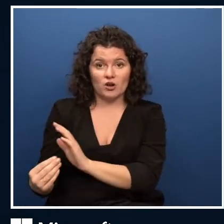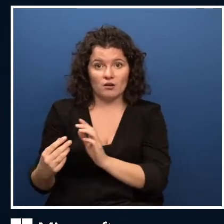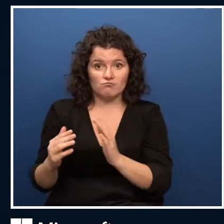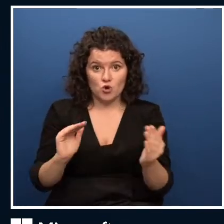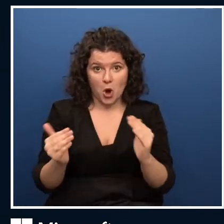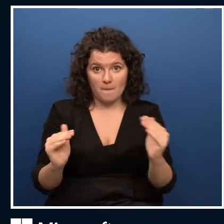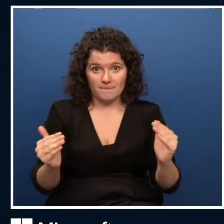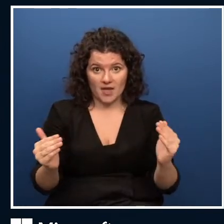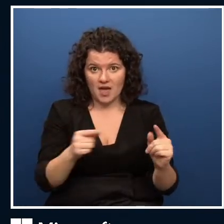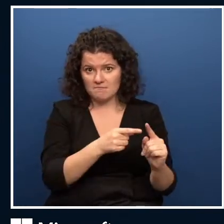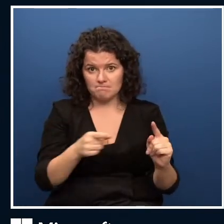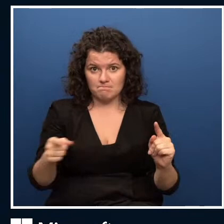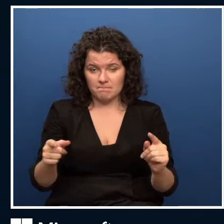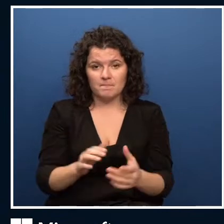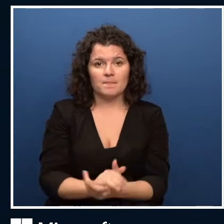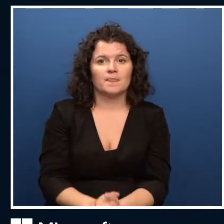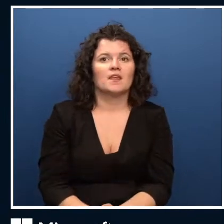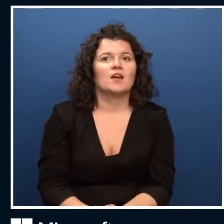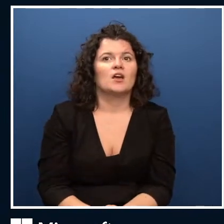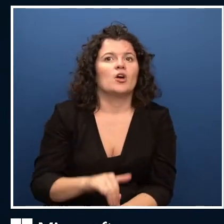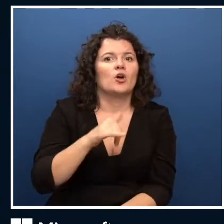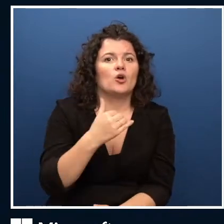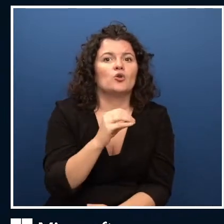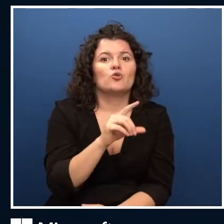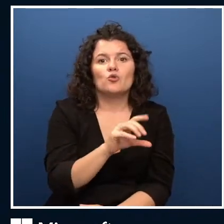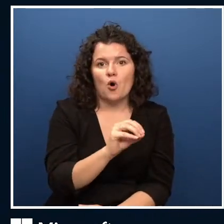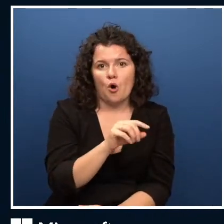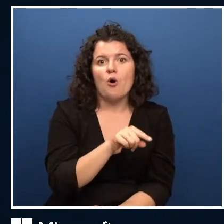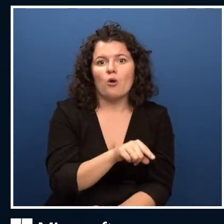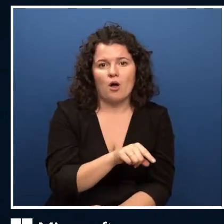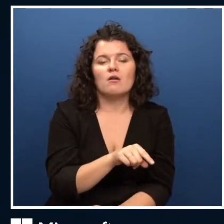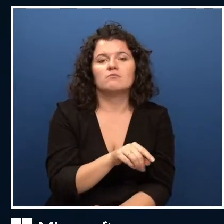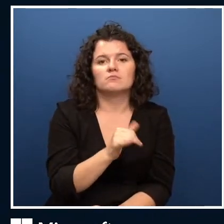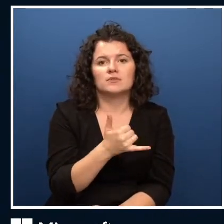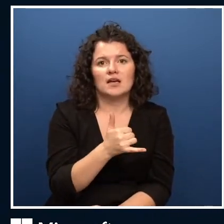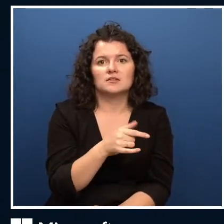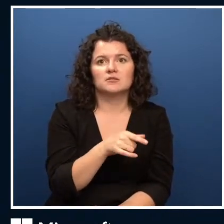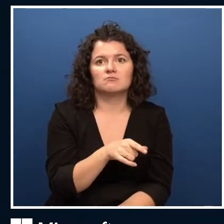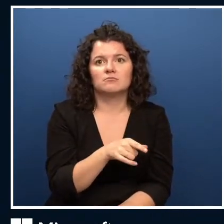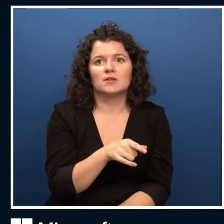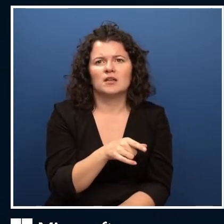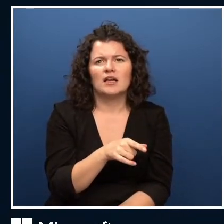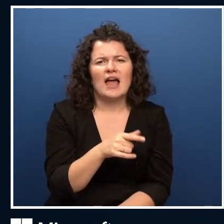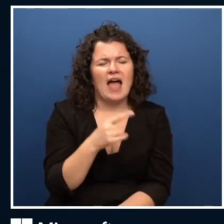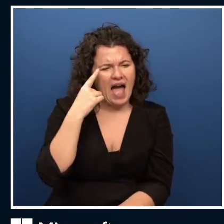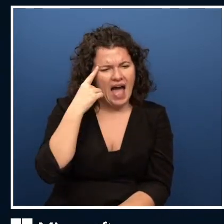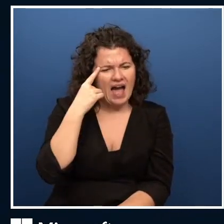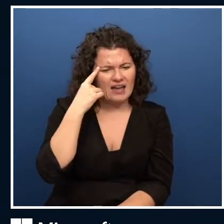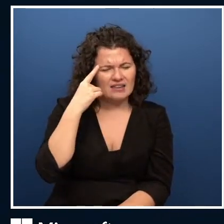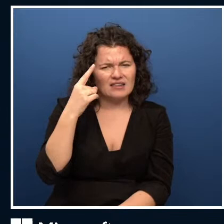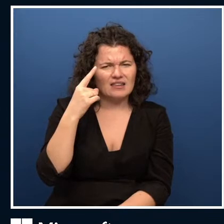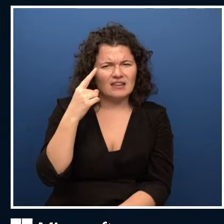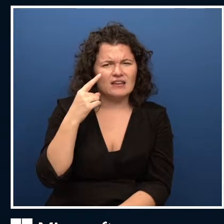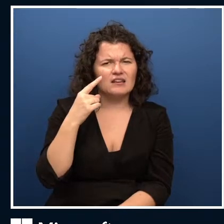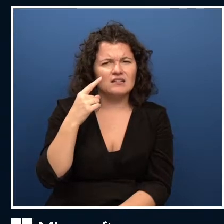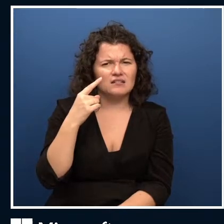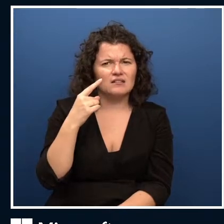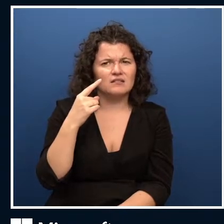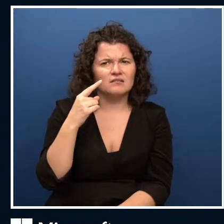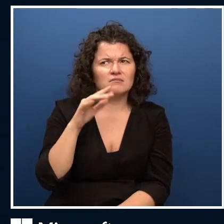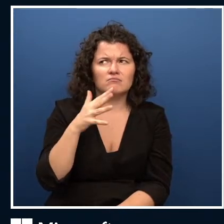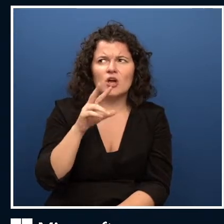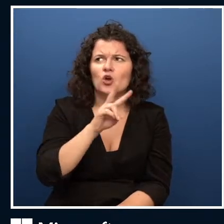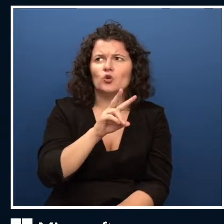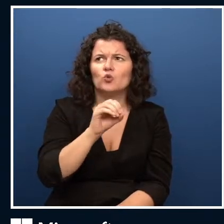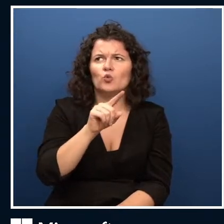think YOLO is very recent, and I think it was proposed like in 2015.